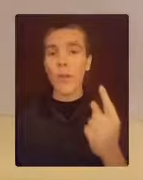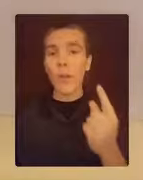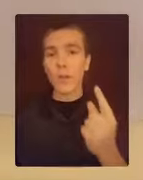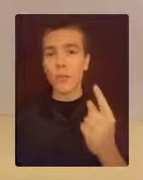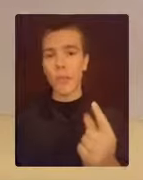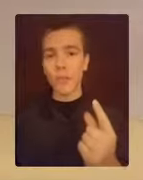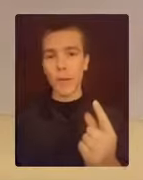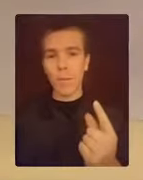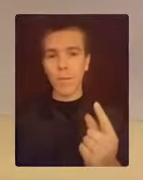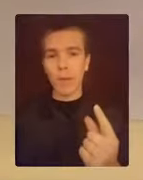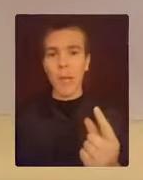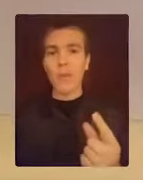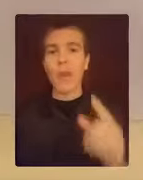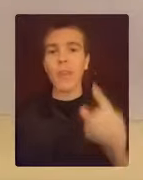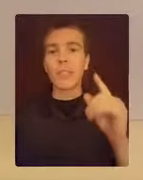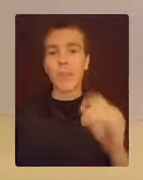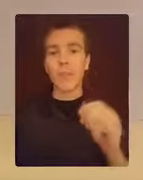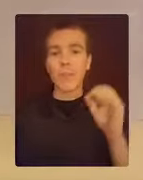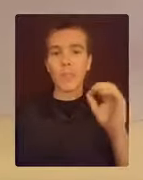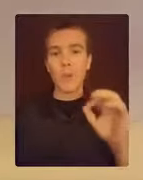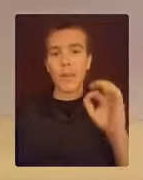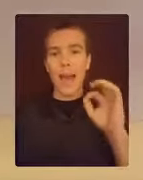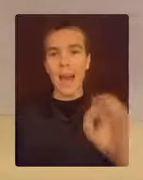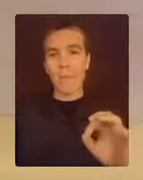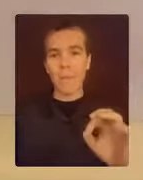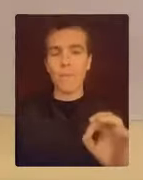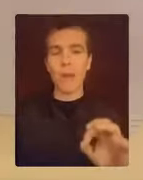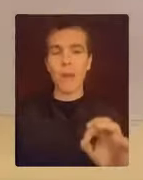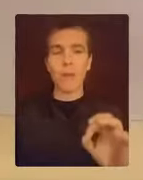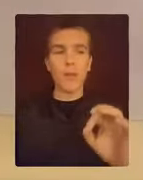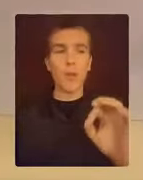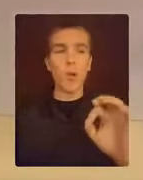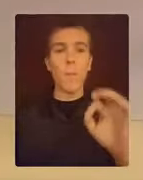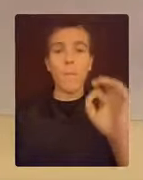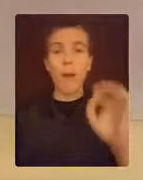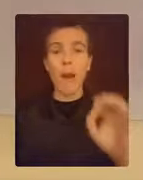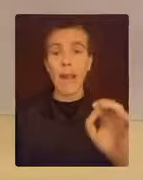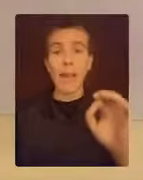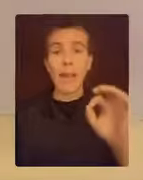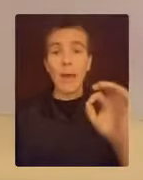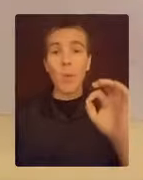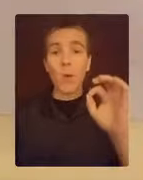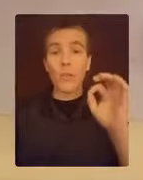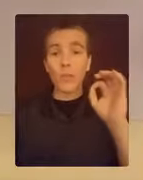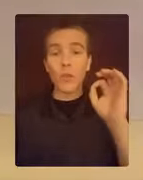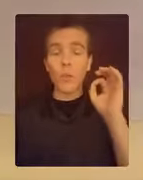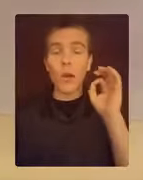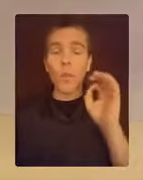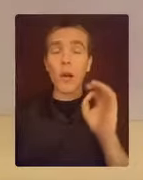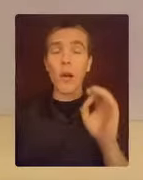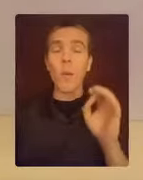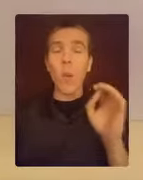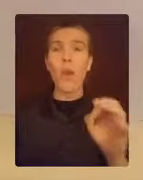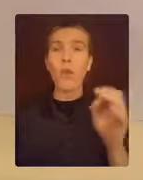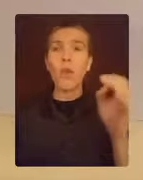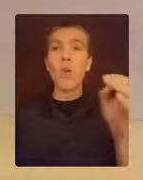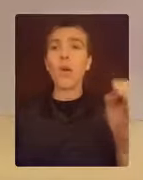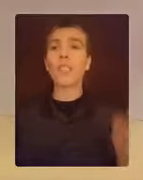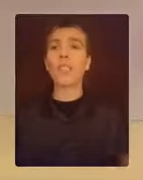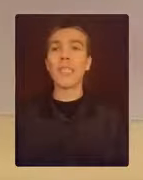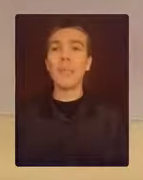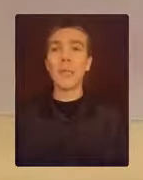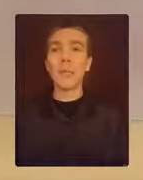aware that you're dreaming, there is something that's going to happen. There, your brain, once you become aware that